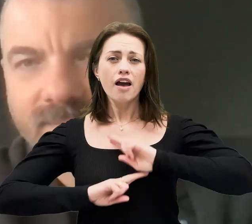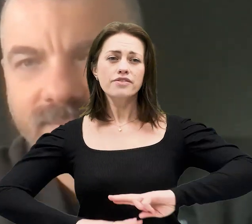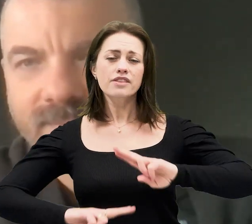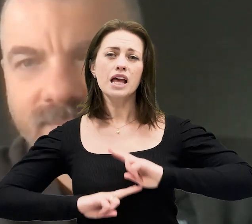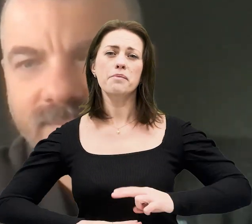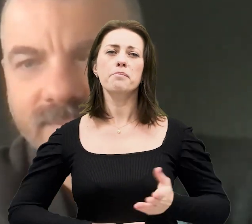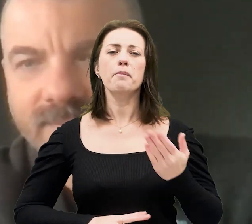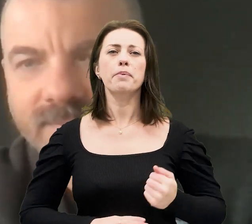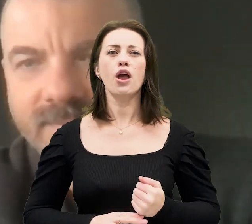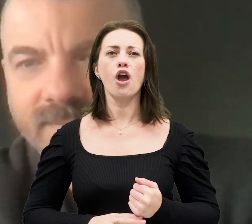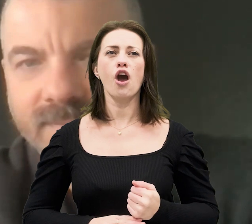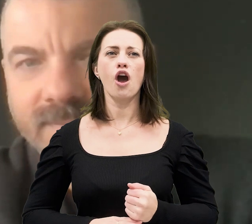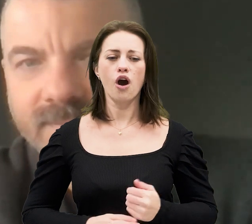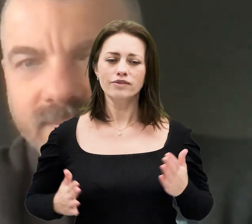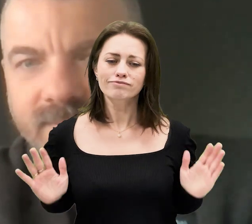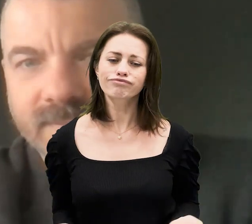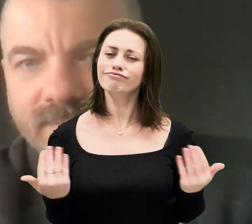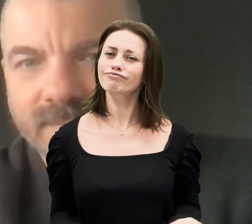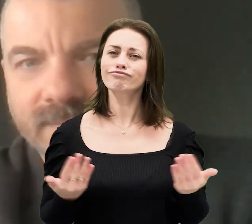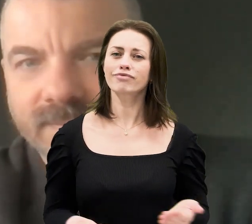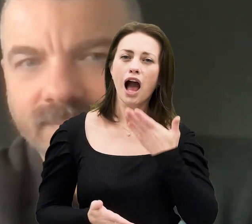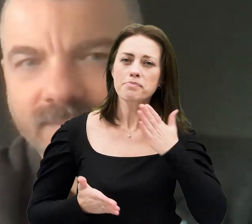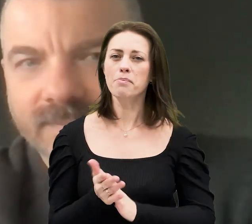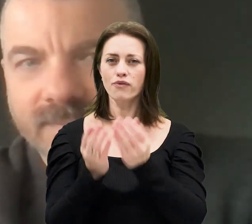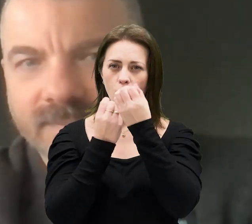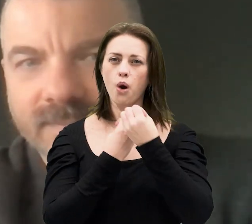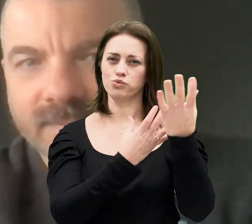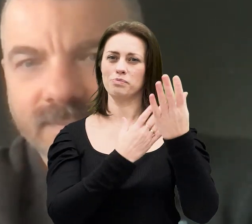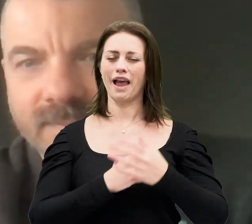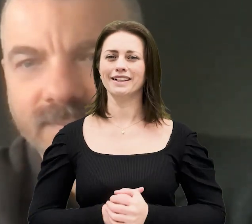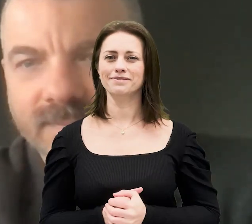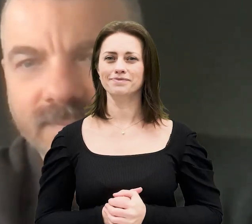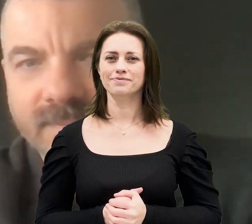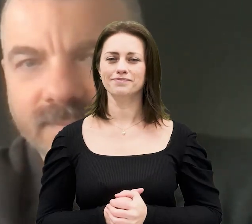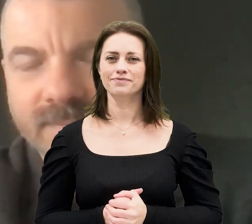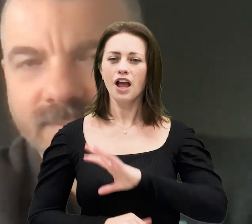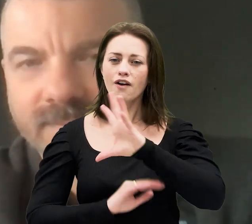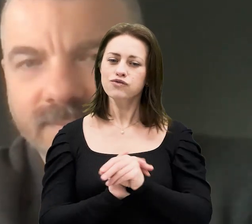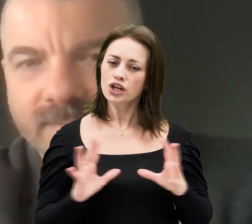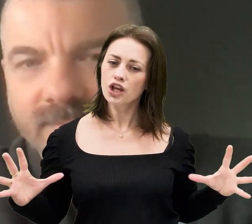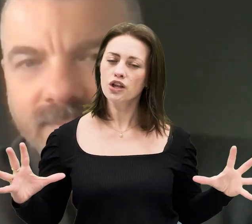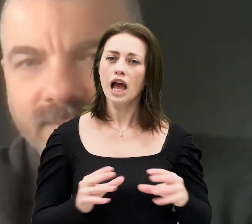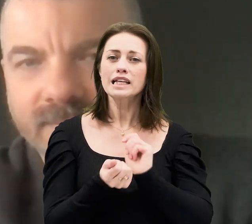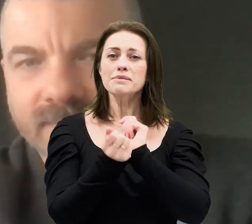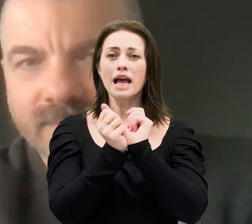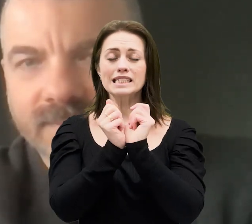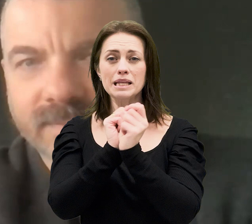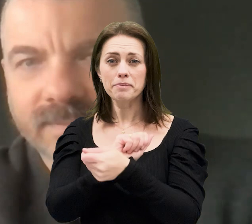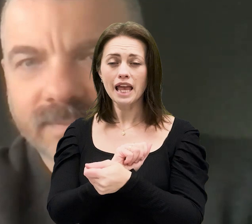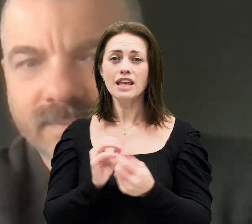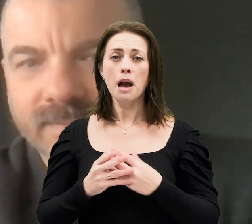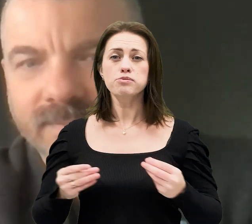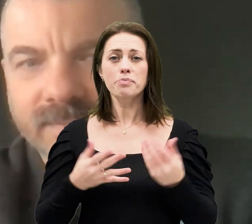patience has been the driving force behind these achievements. Together, we have changed the narrative